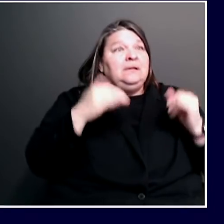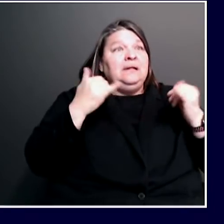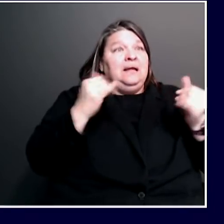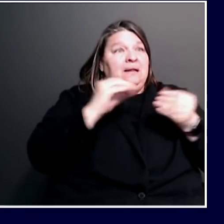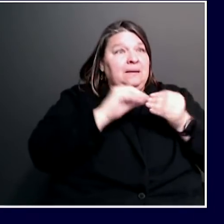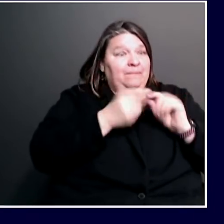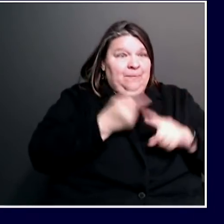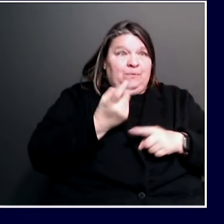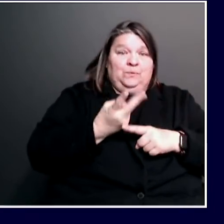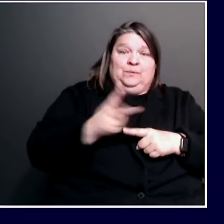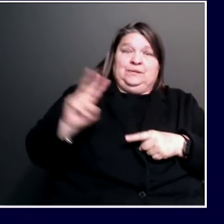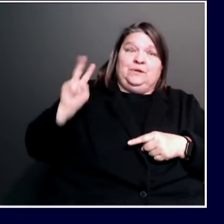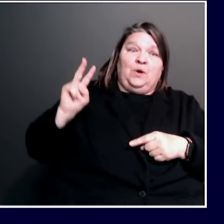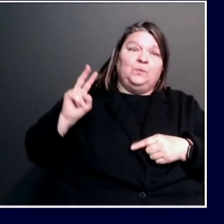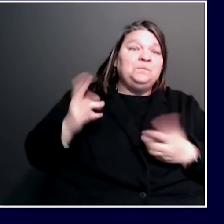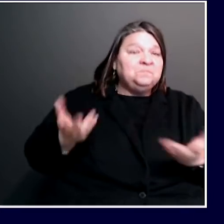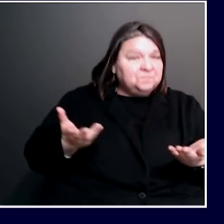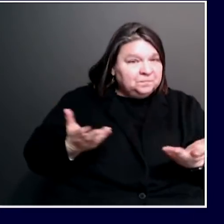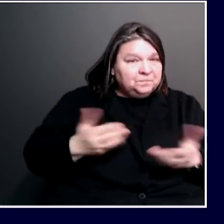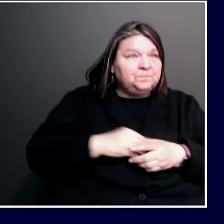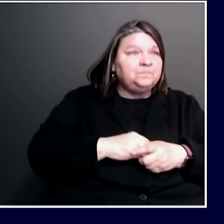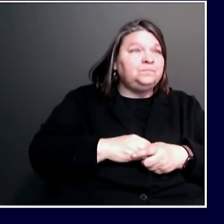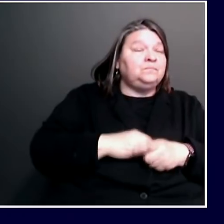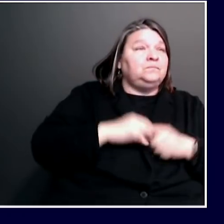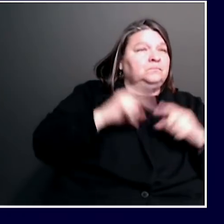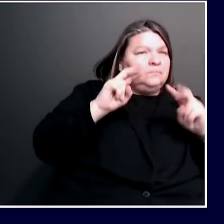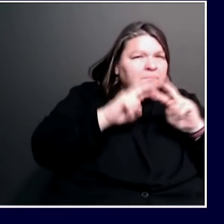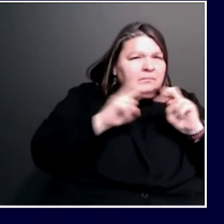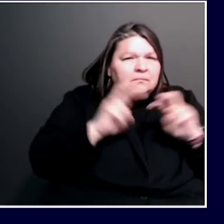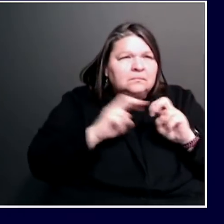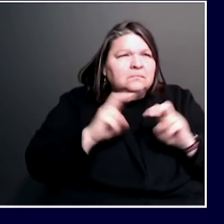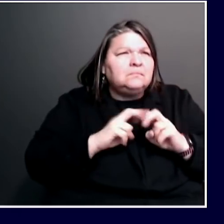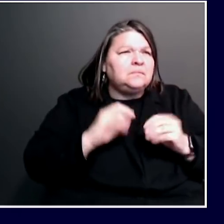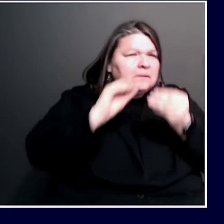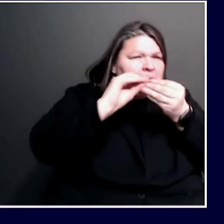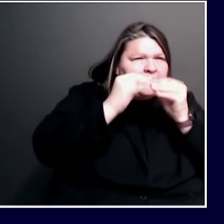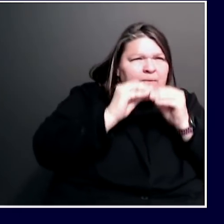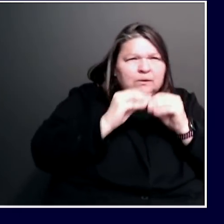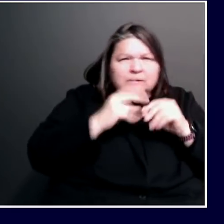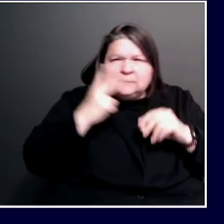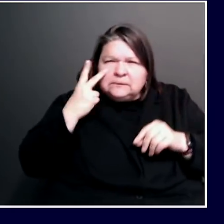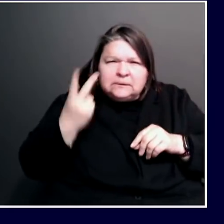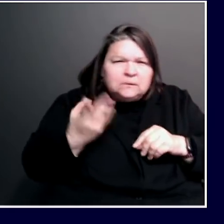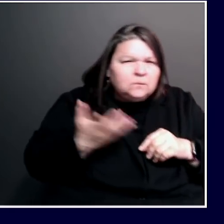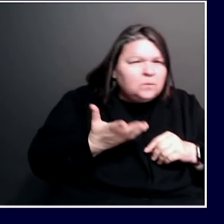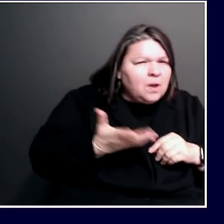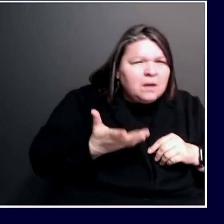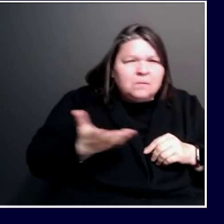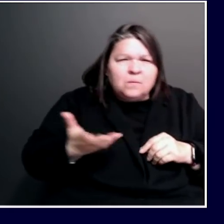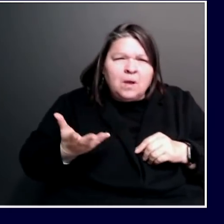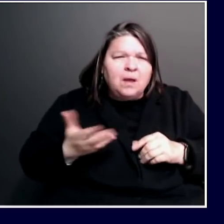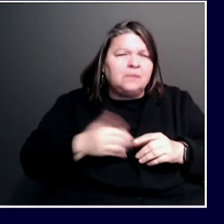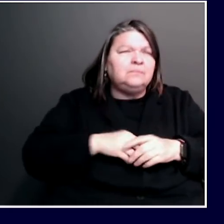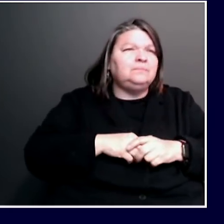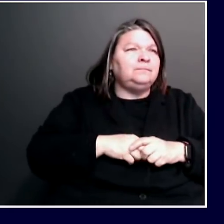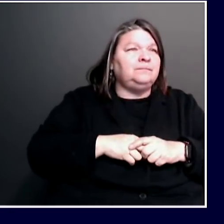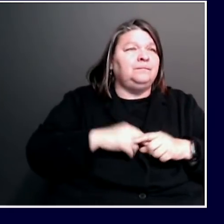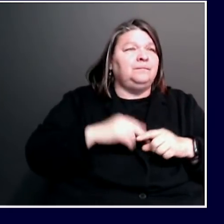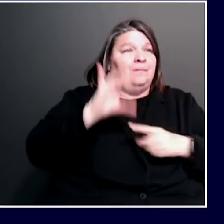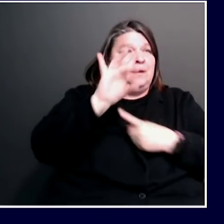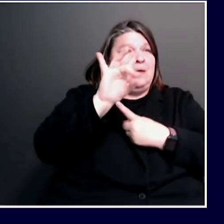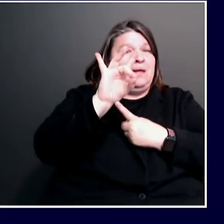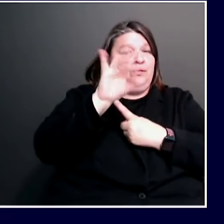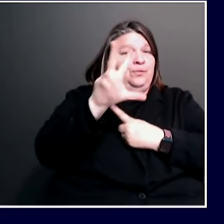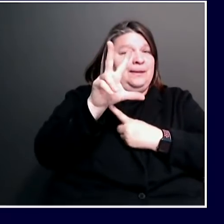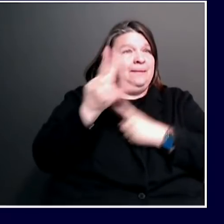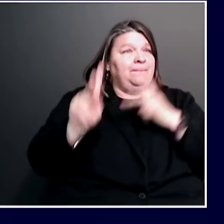we take a look at the breakdown of that, the numbers are even more revealing. For example, there are currently 83 people in the ICU right